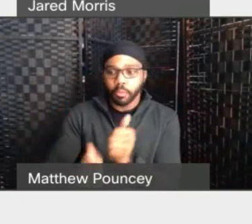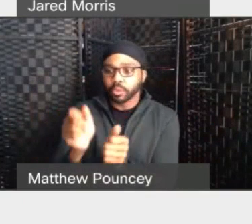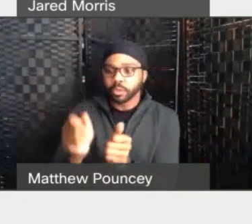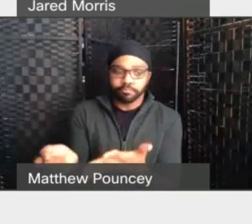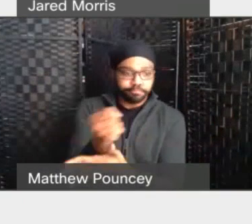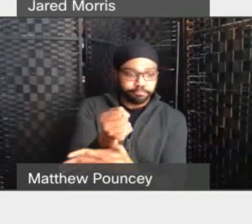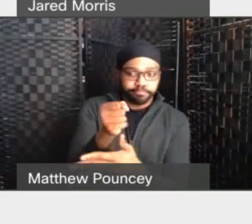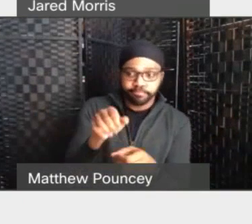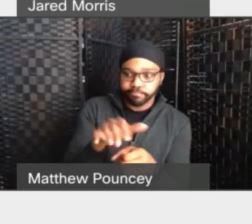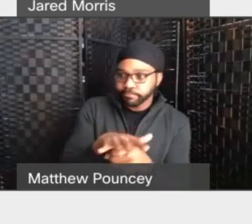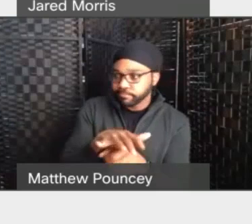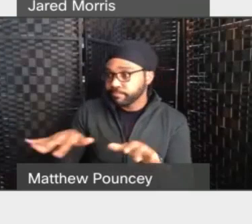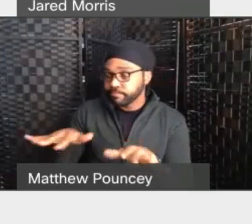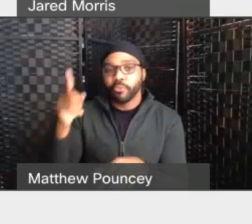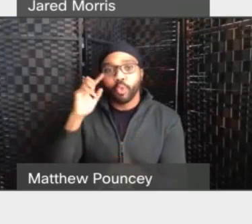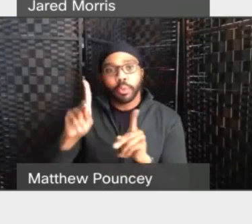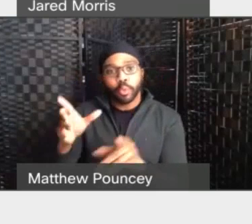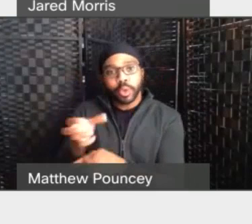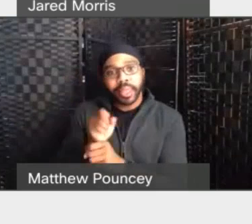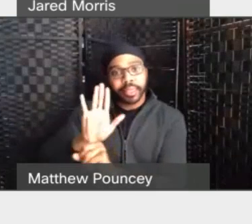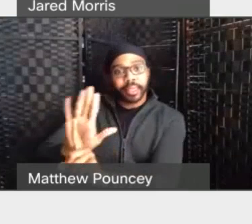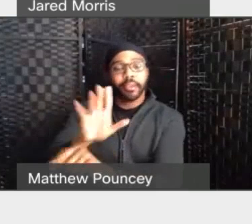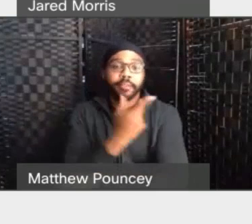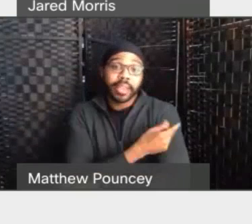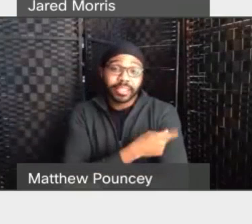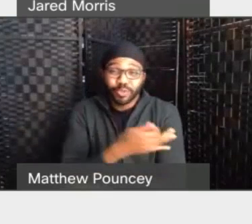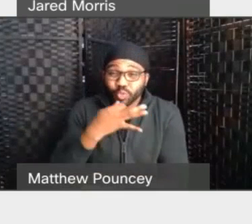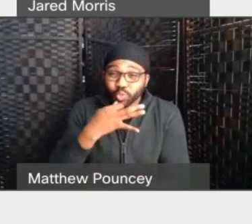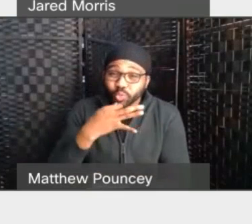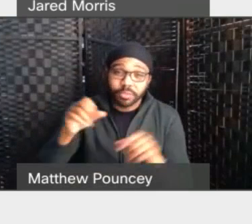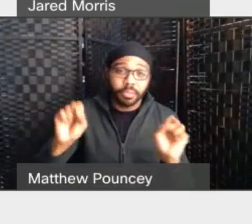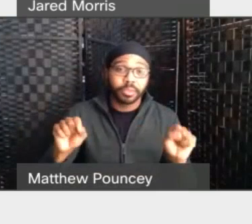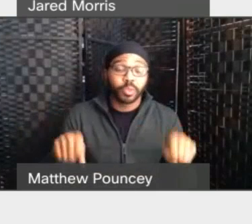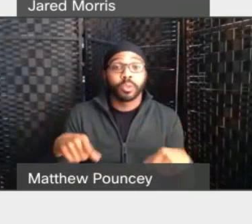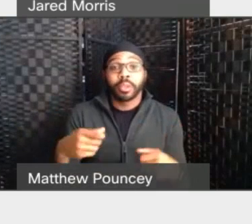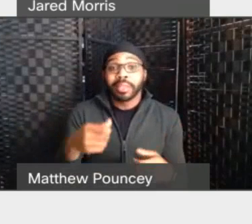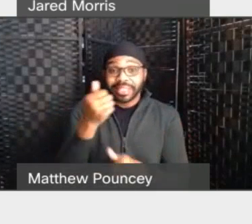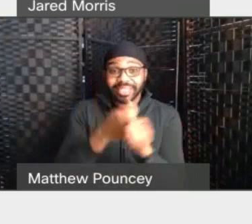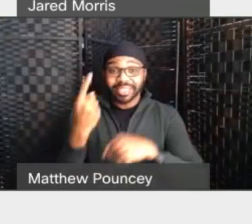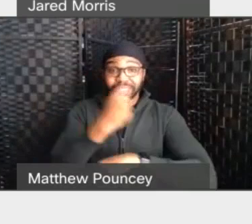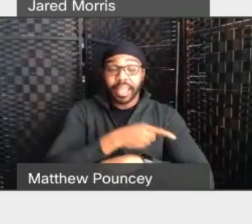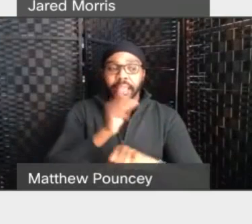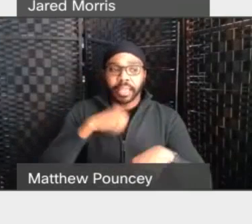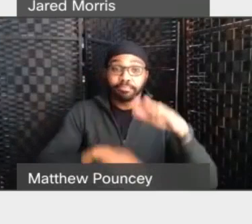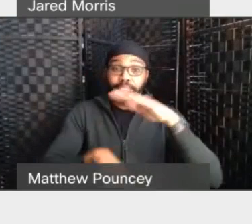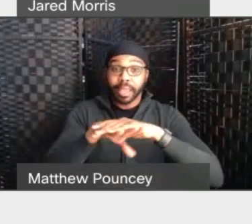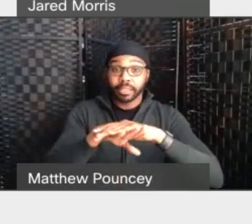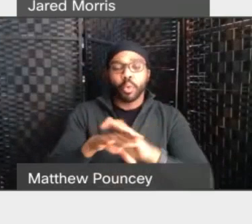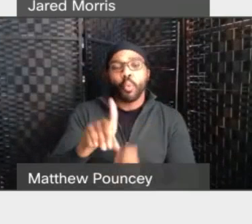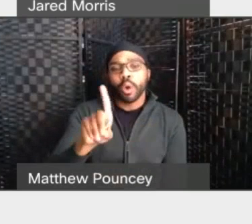getting their vaccine as soon as possible. Each day they can accommodate 168